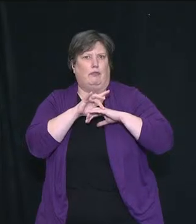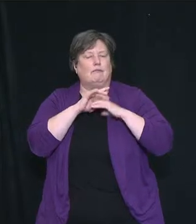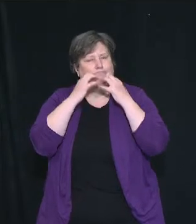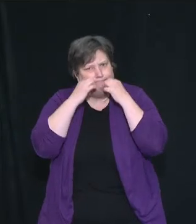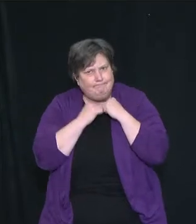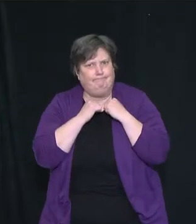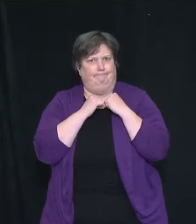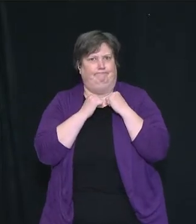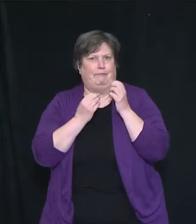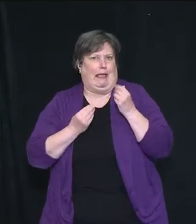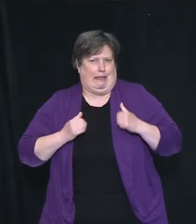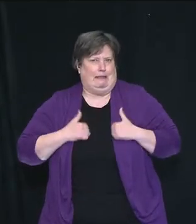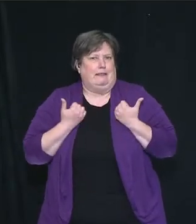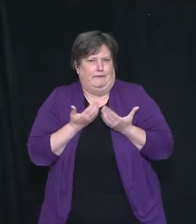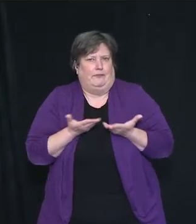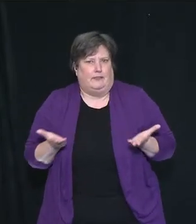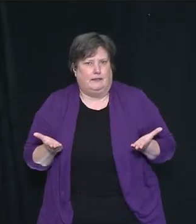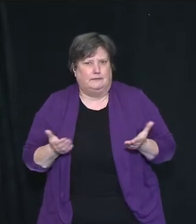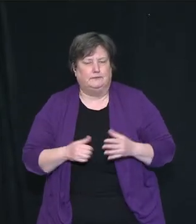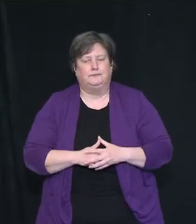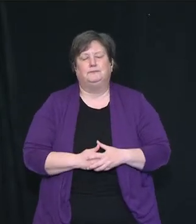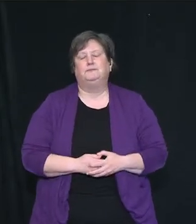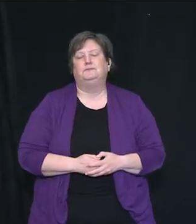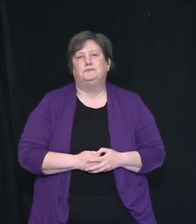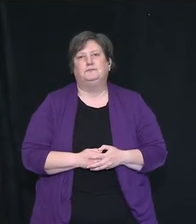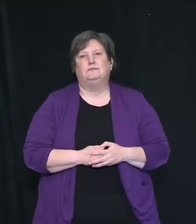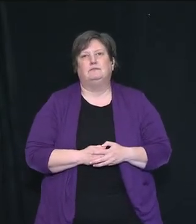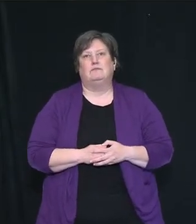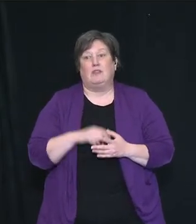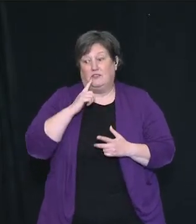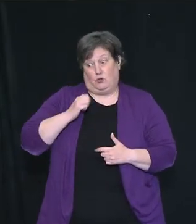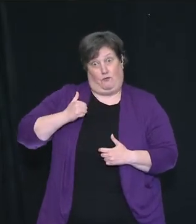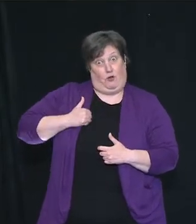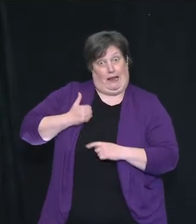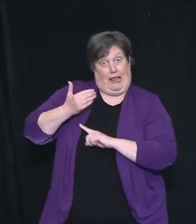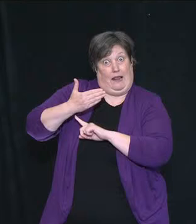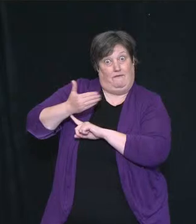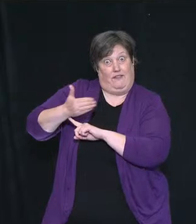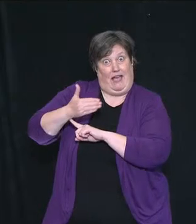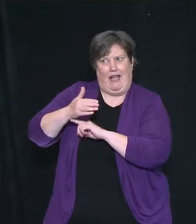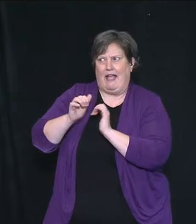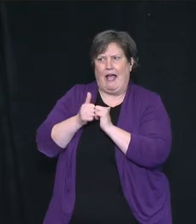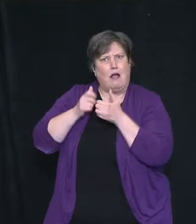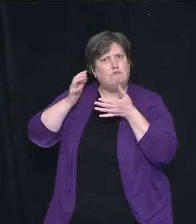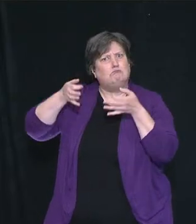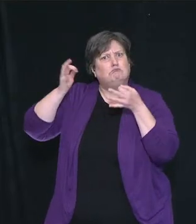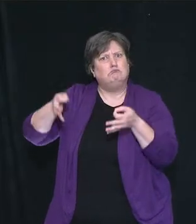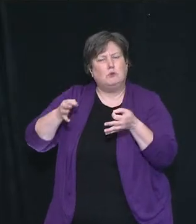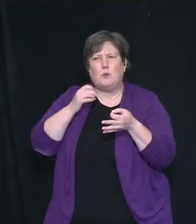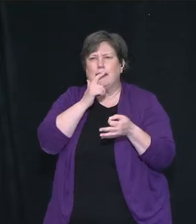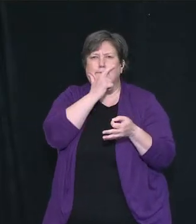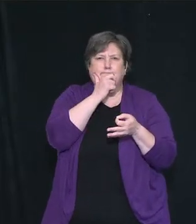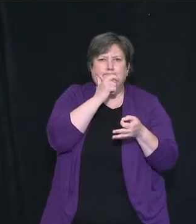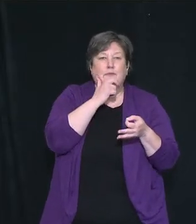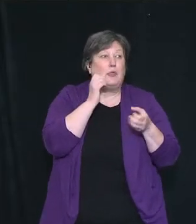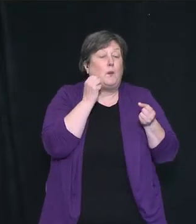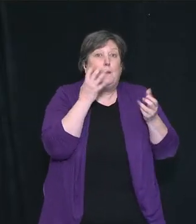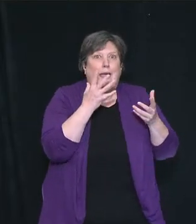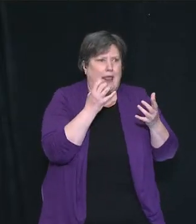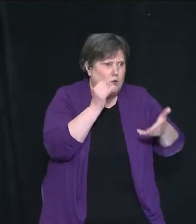When the Commission for the creation of the Canadian flag set about evaluating the thousands of sketches,